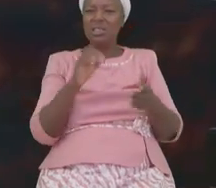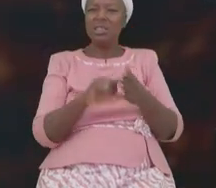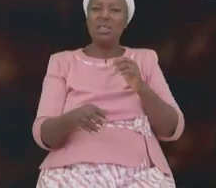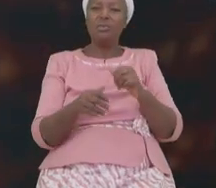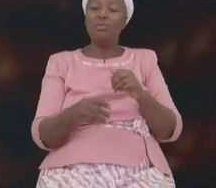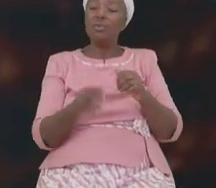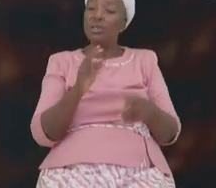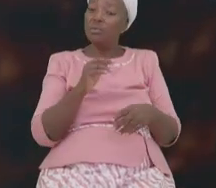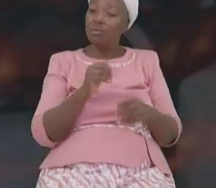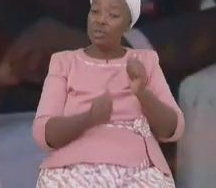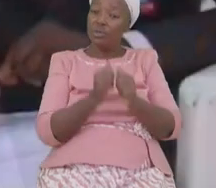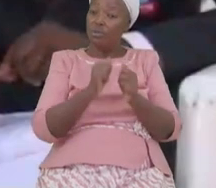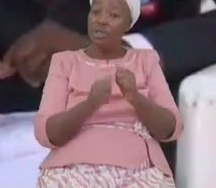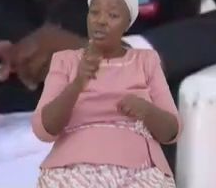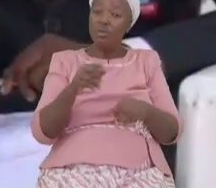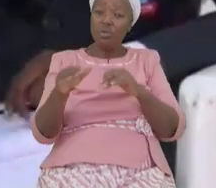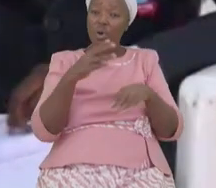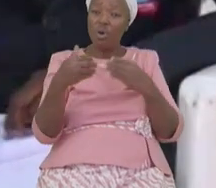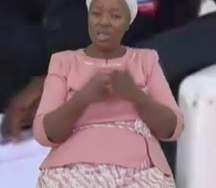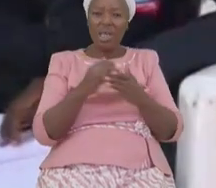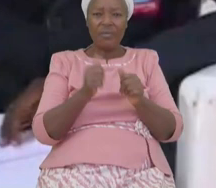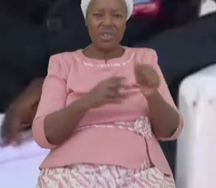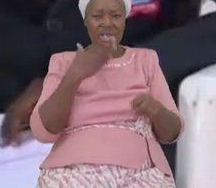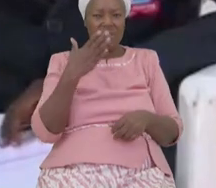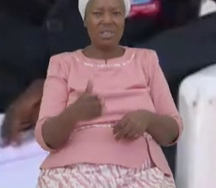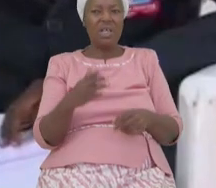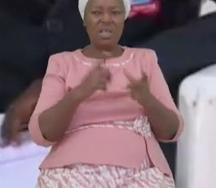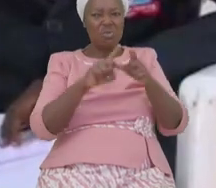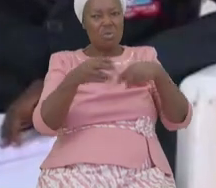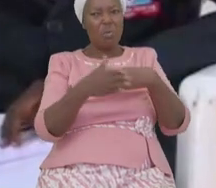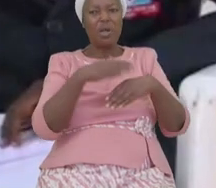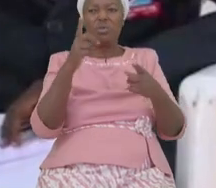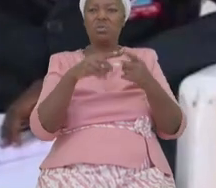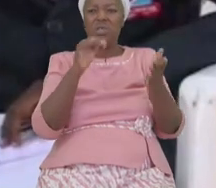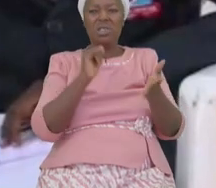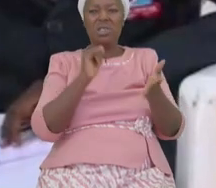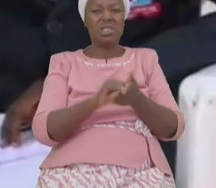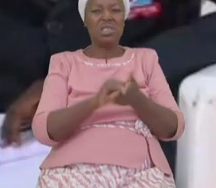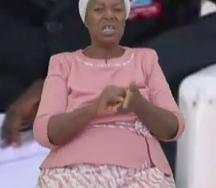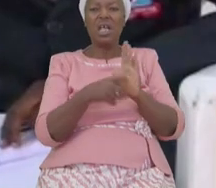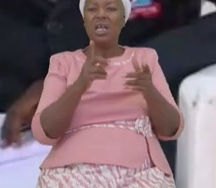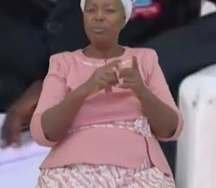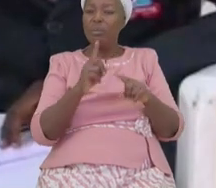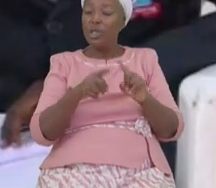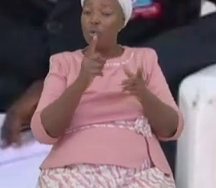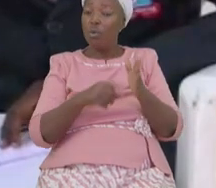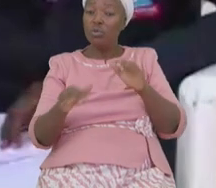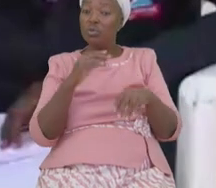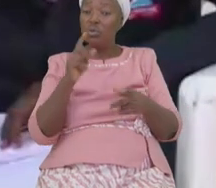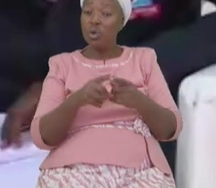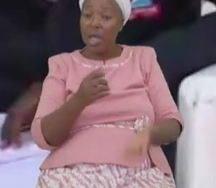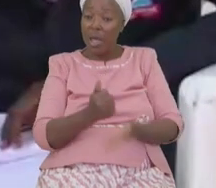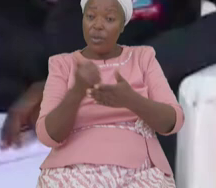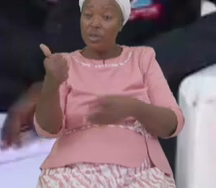you do all that, everything is still available. You'll go back to that. What you do, take the leaven away, take the